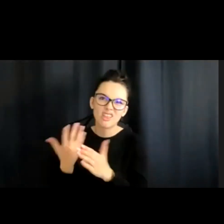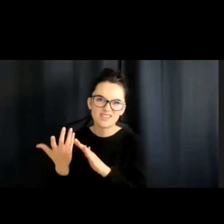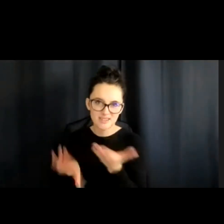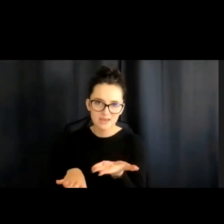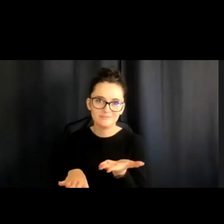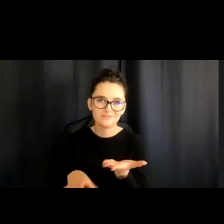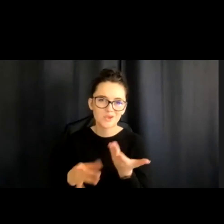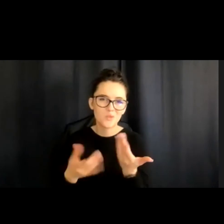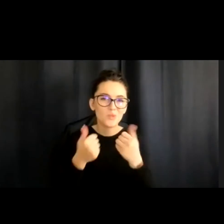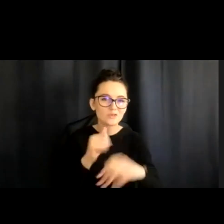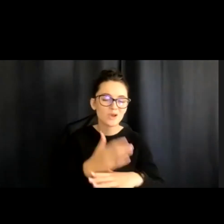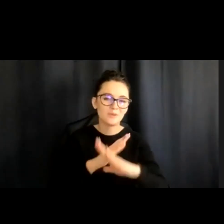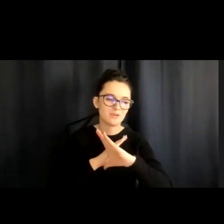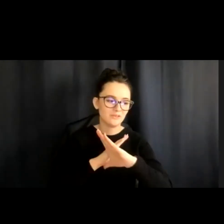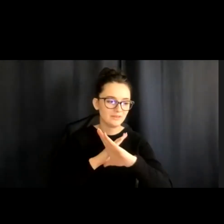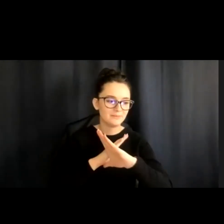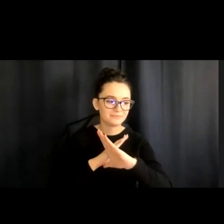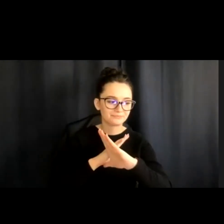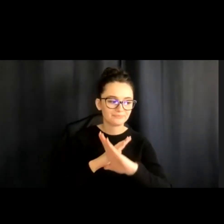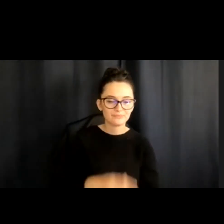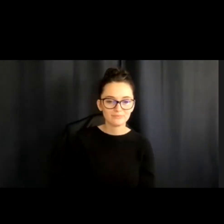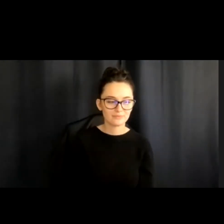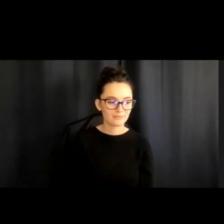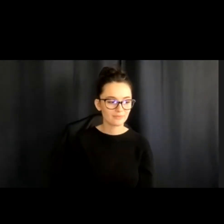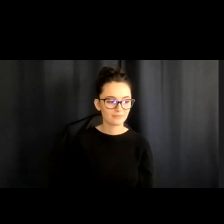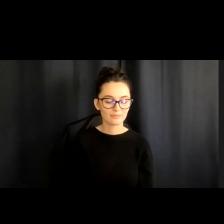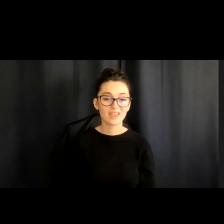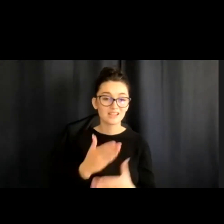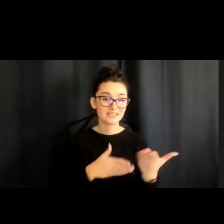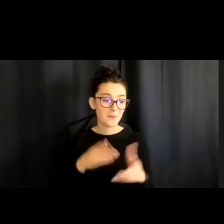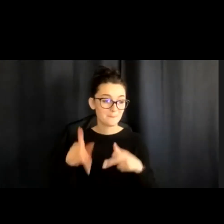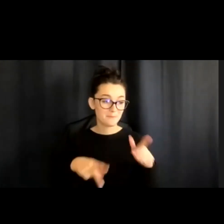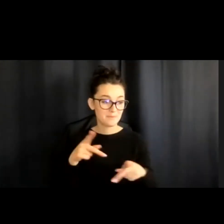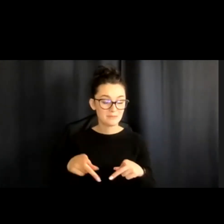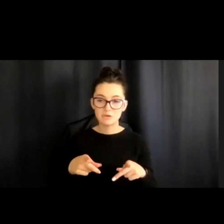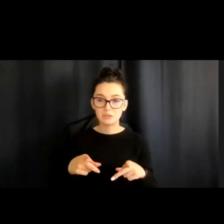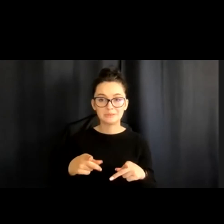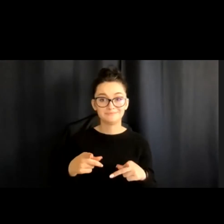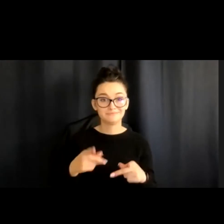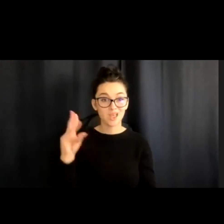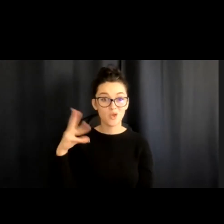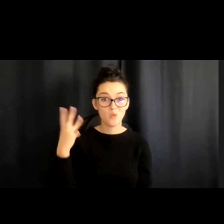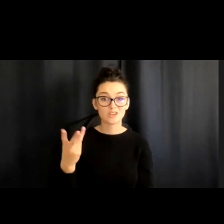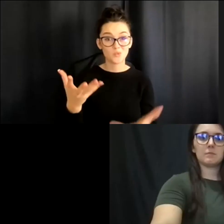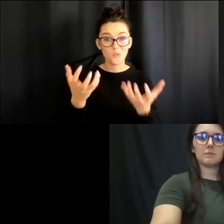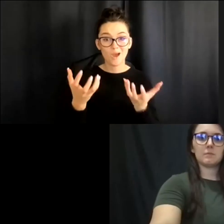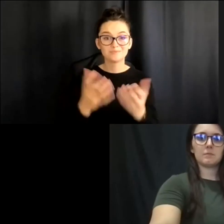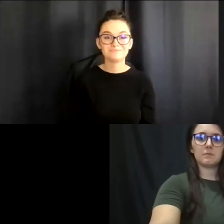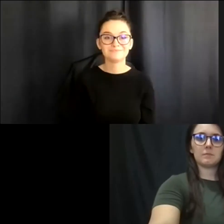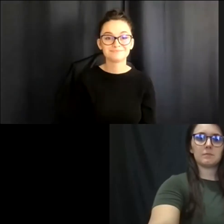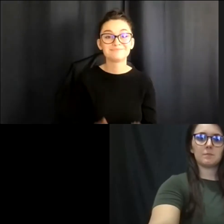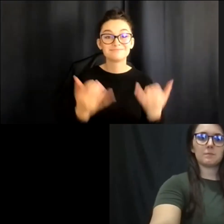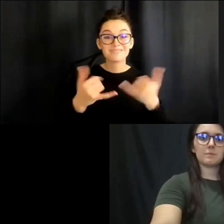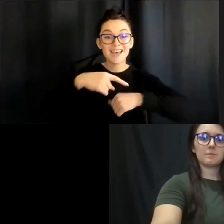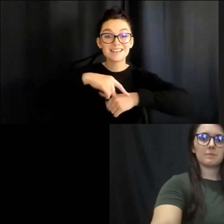that. And there are some people up in Washington want to kill our gray whales from here.